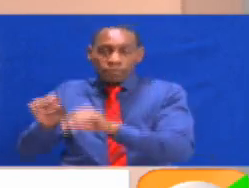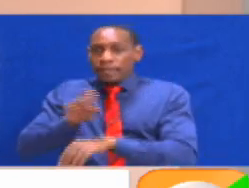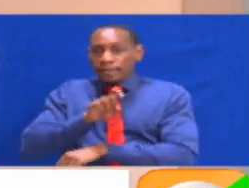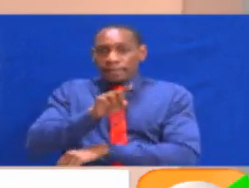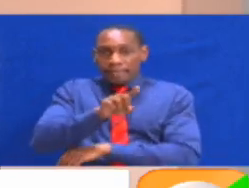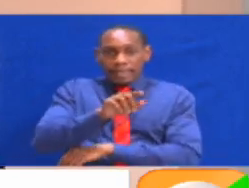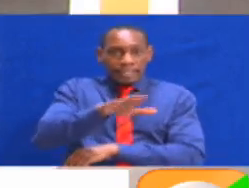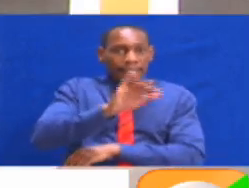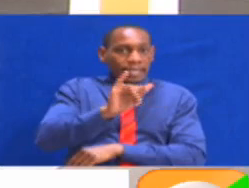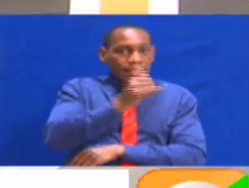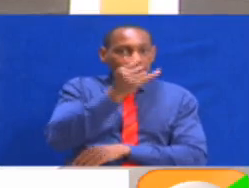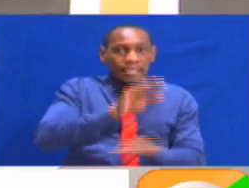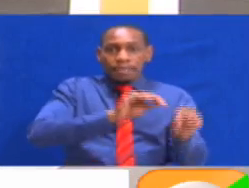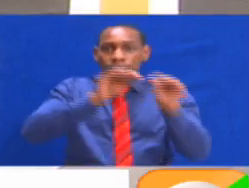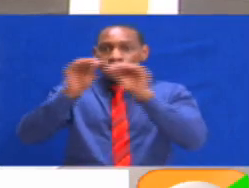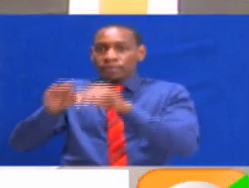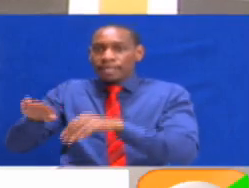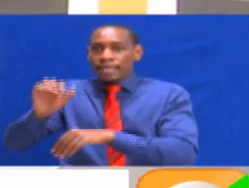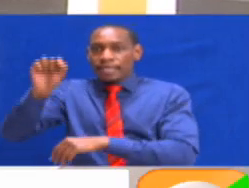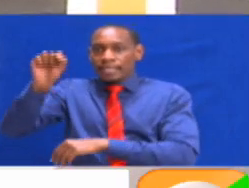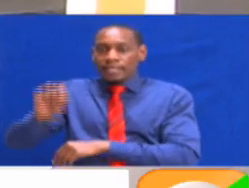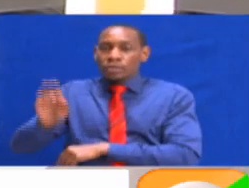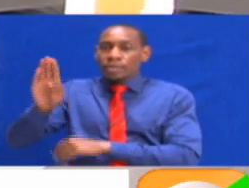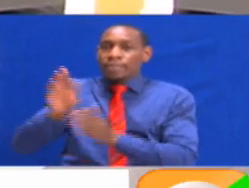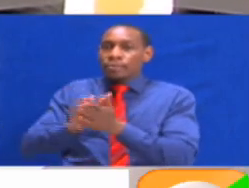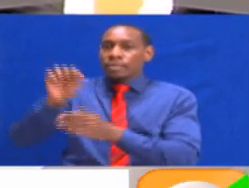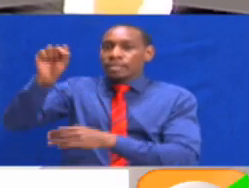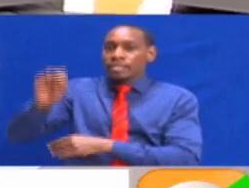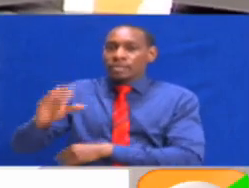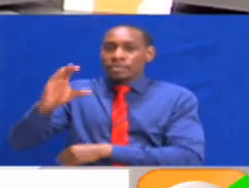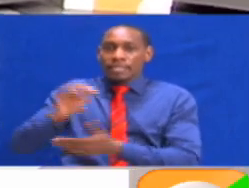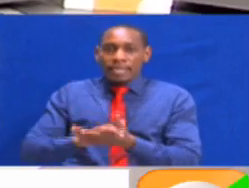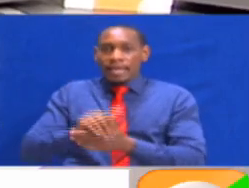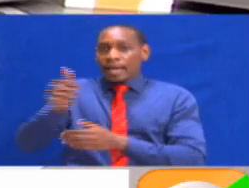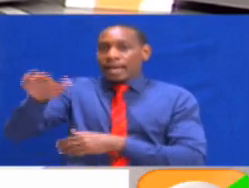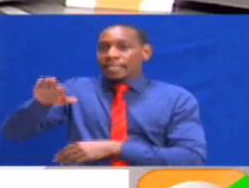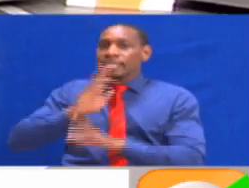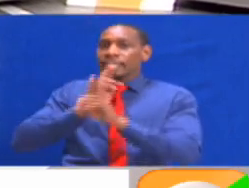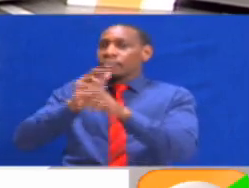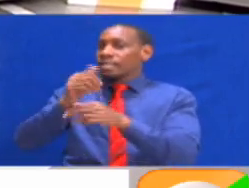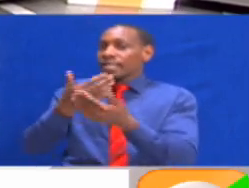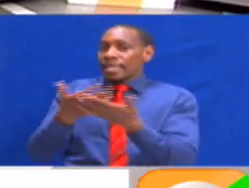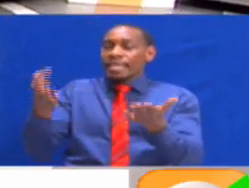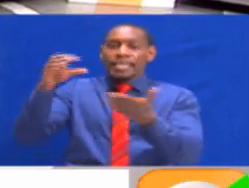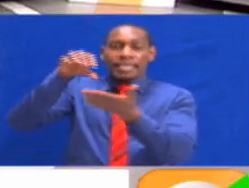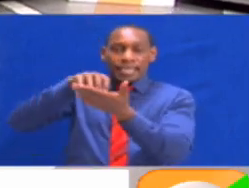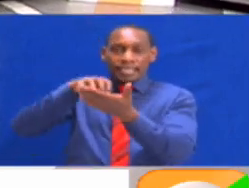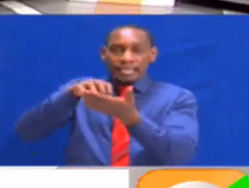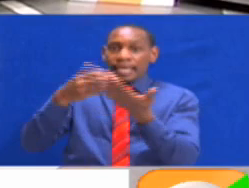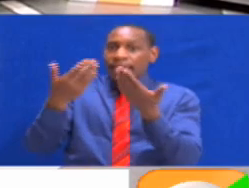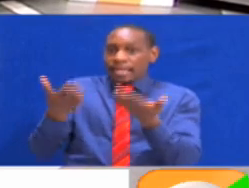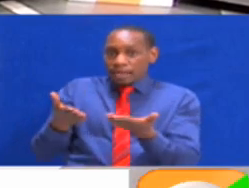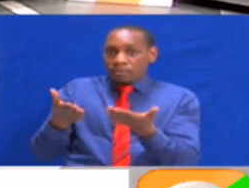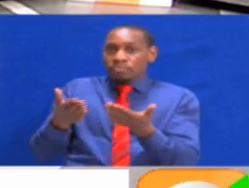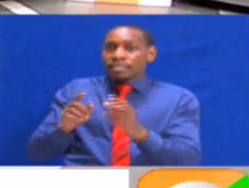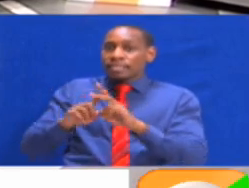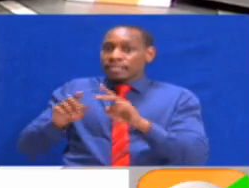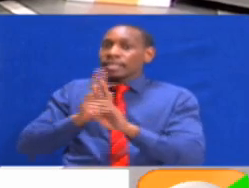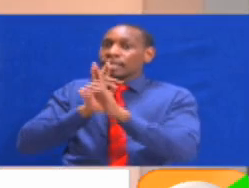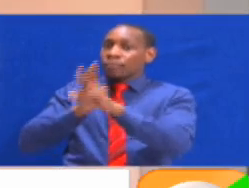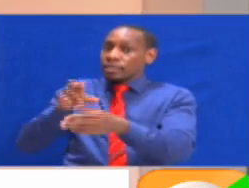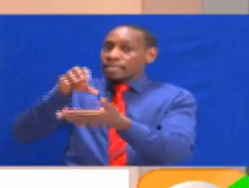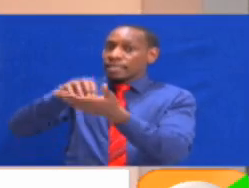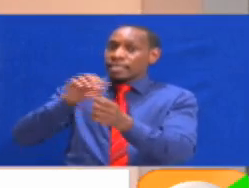from Eastleigh to South B and South C. So some of the areas that have not recorded any cases will now start recording